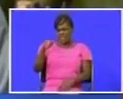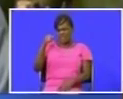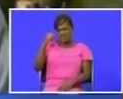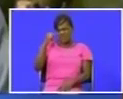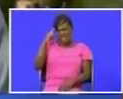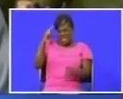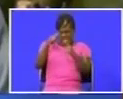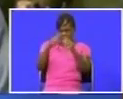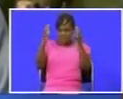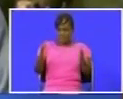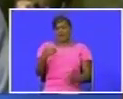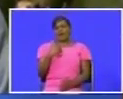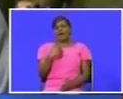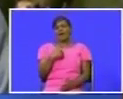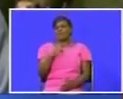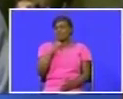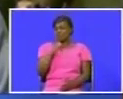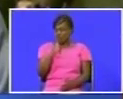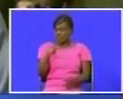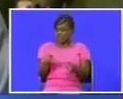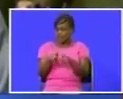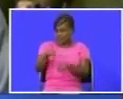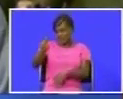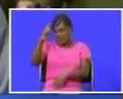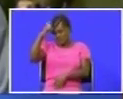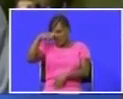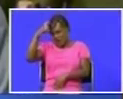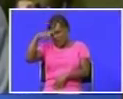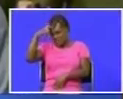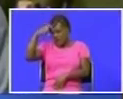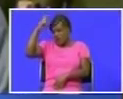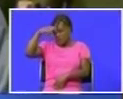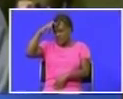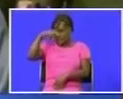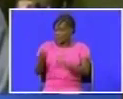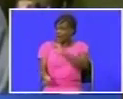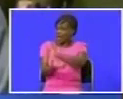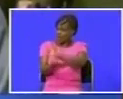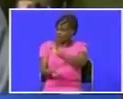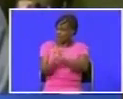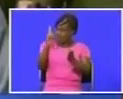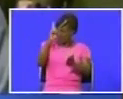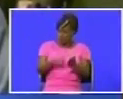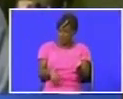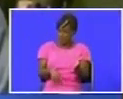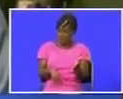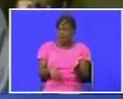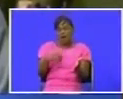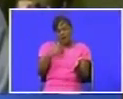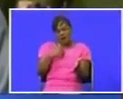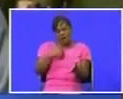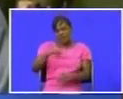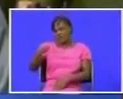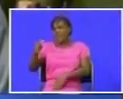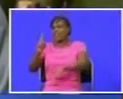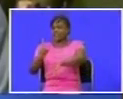respect him, they respect his portfolio. Tuesday's decision by ICC might embolden Ruto's political career.